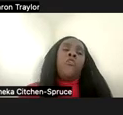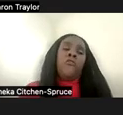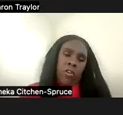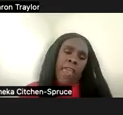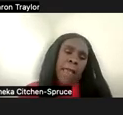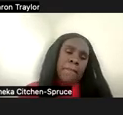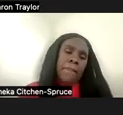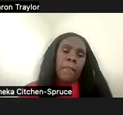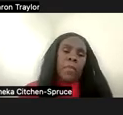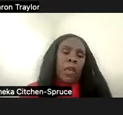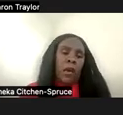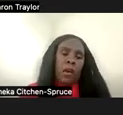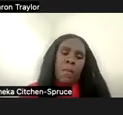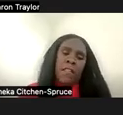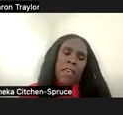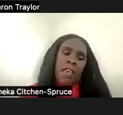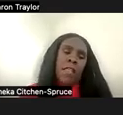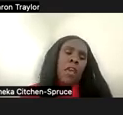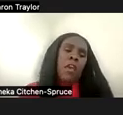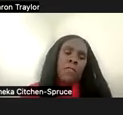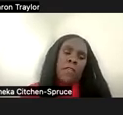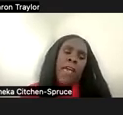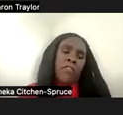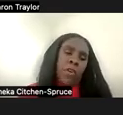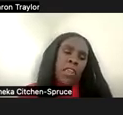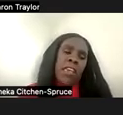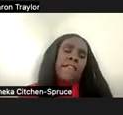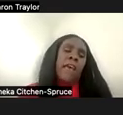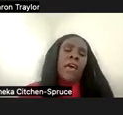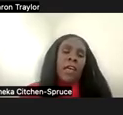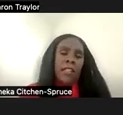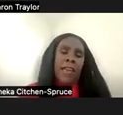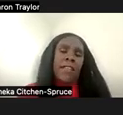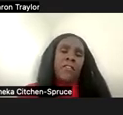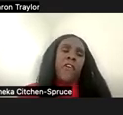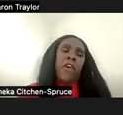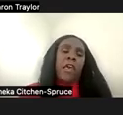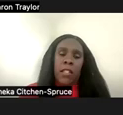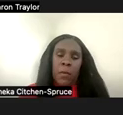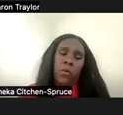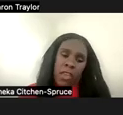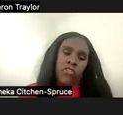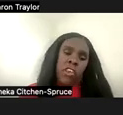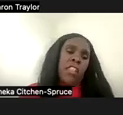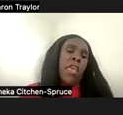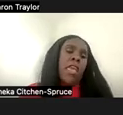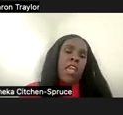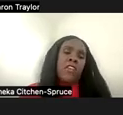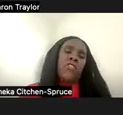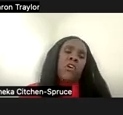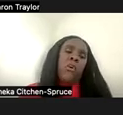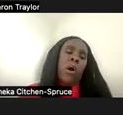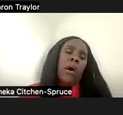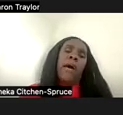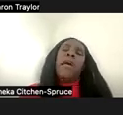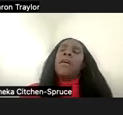them for that. And then the last one is collective liberation.